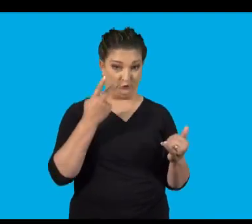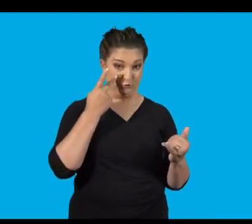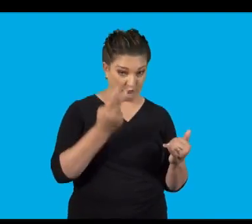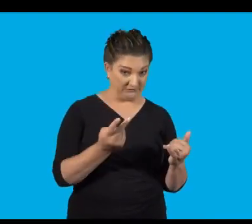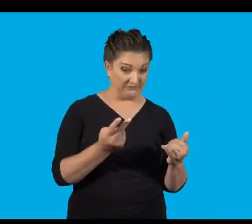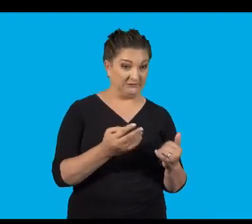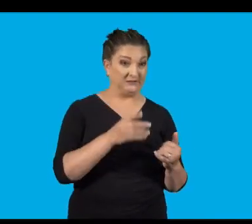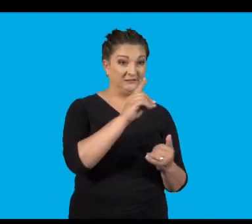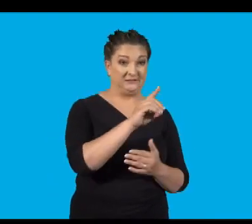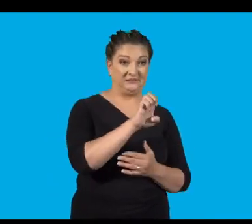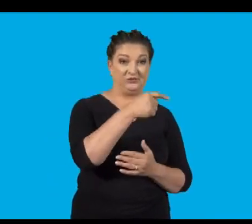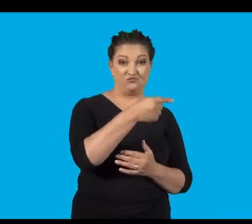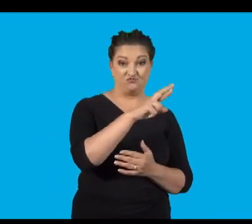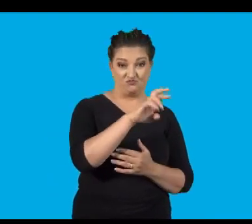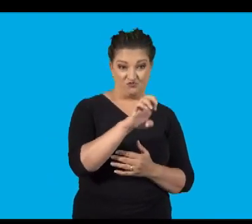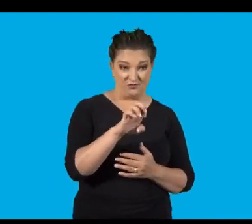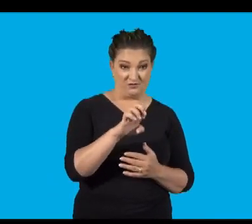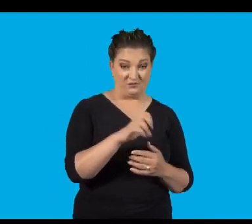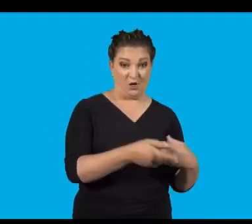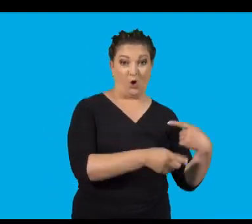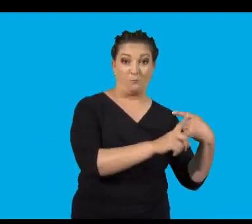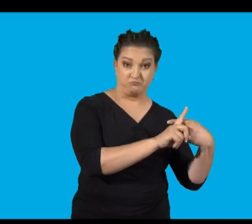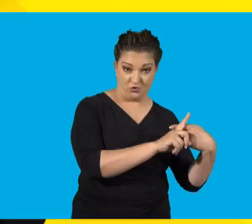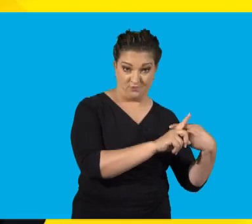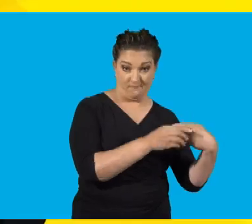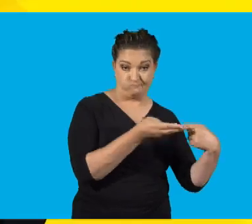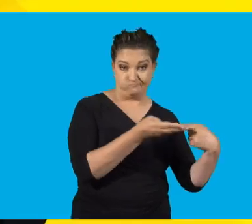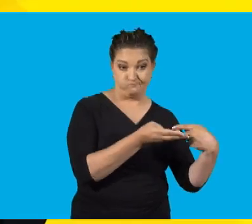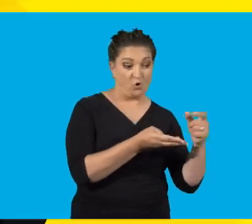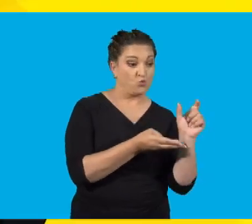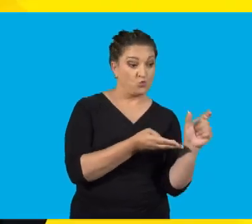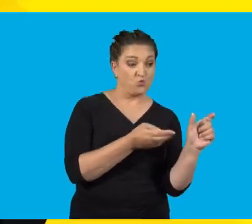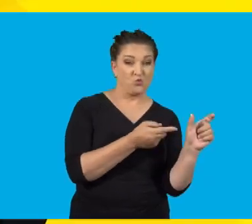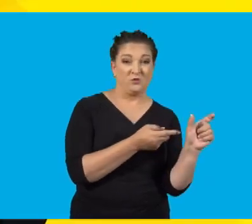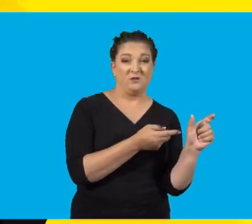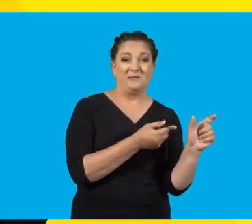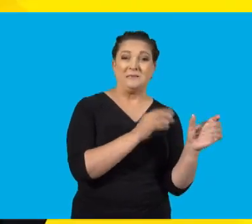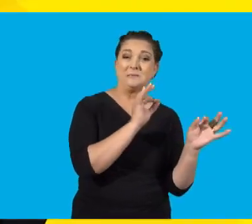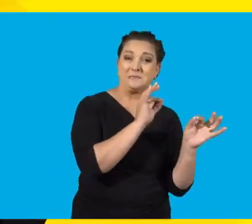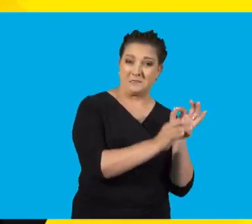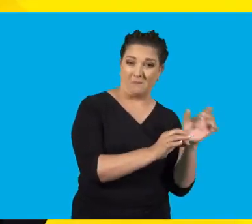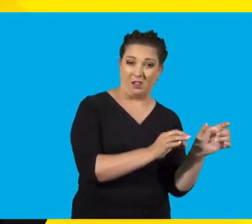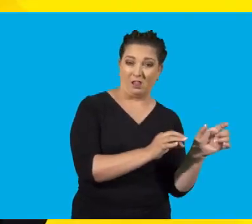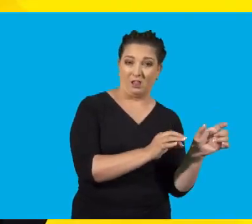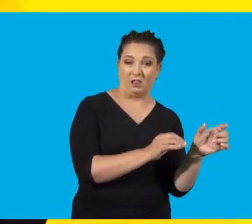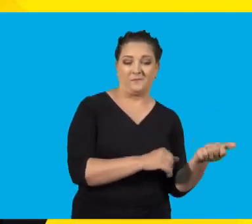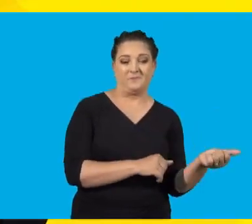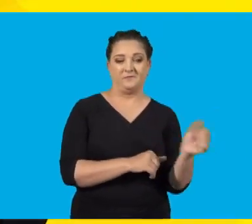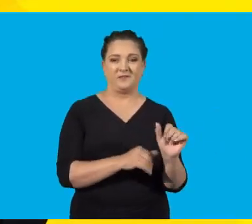we go. All right. Now remember your degrees of comparison: positive when the word is in its pure